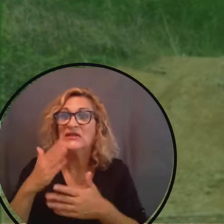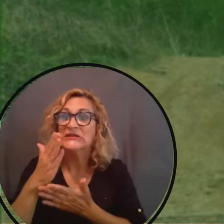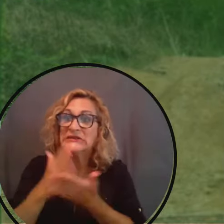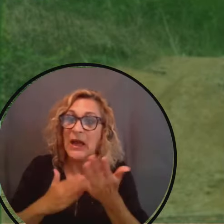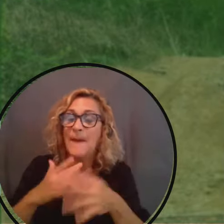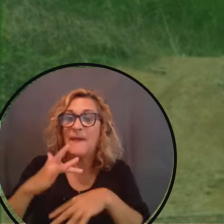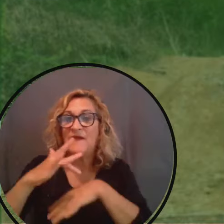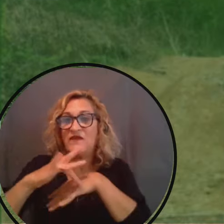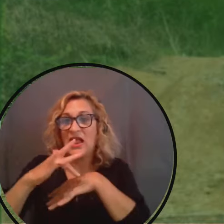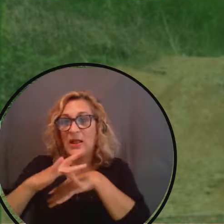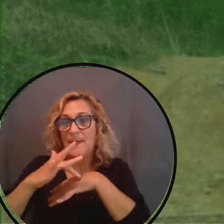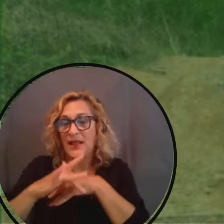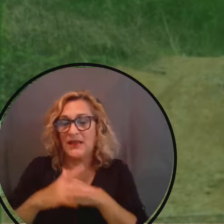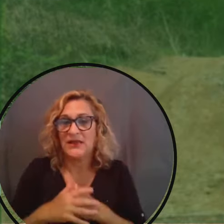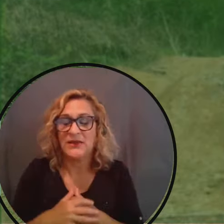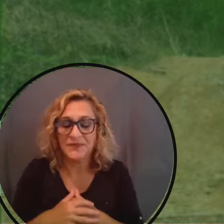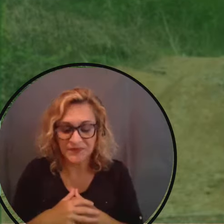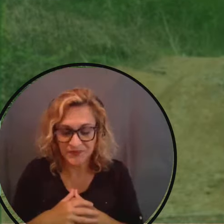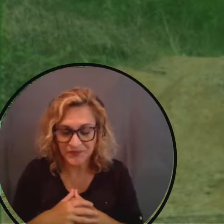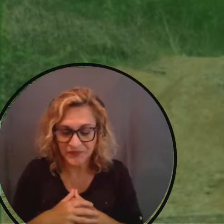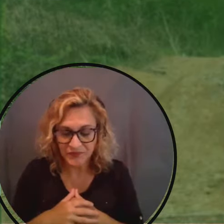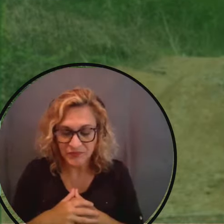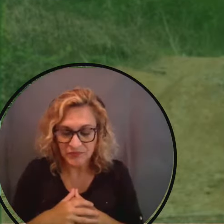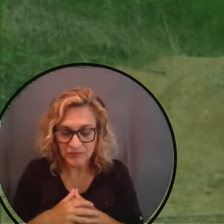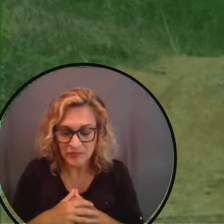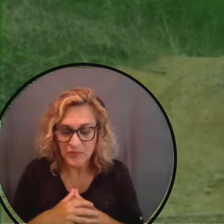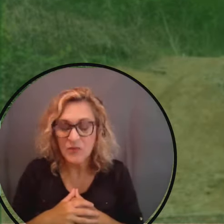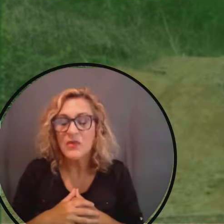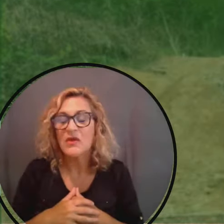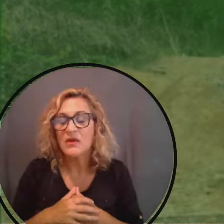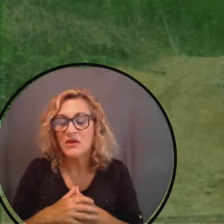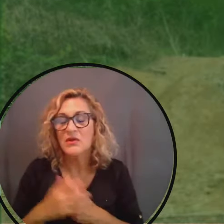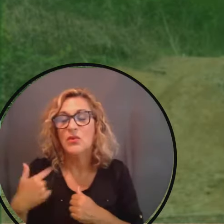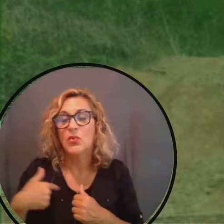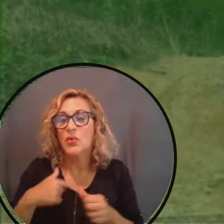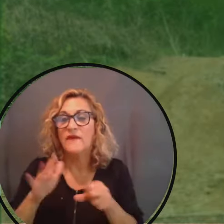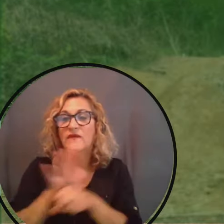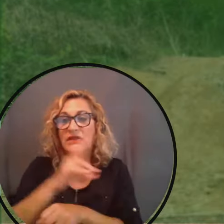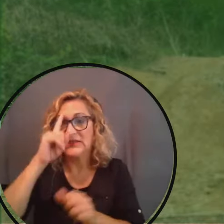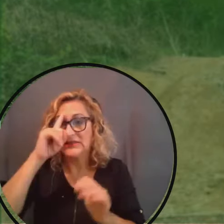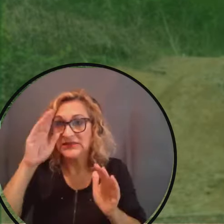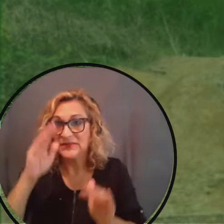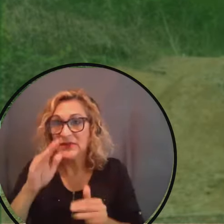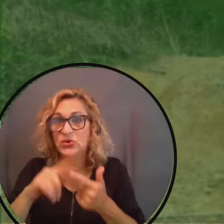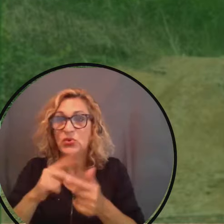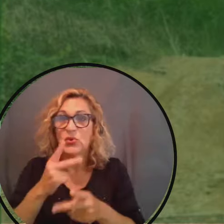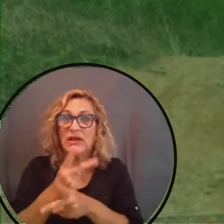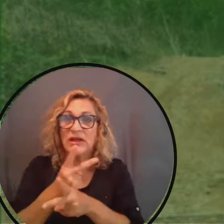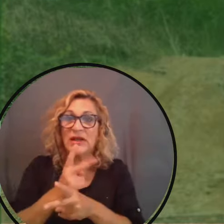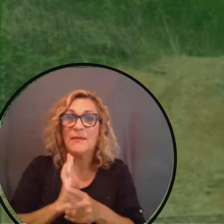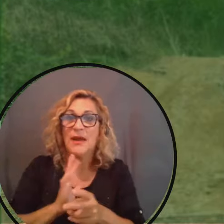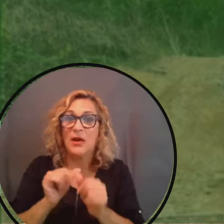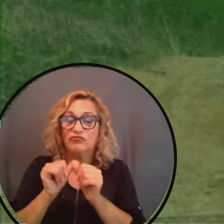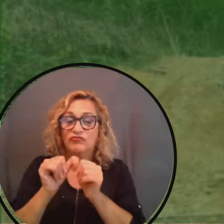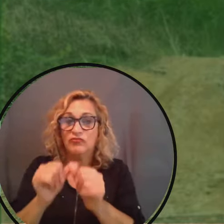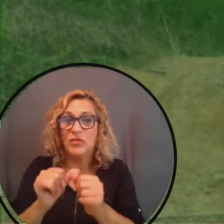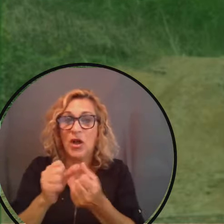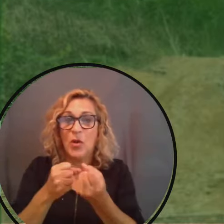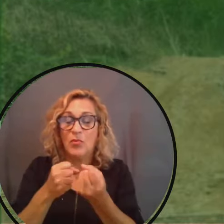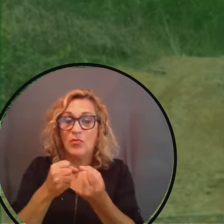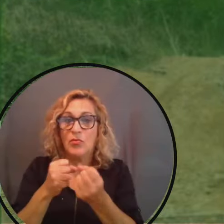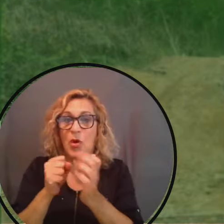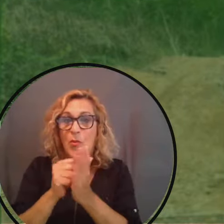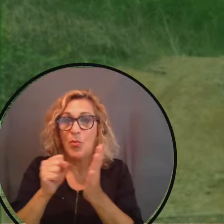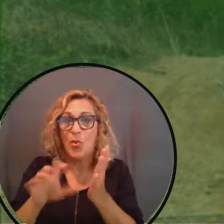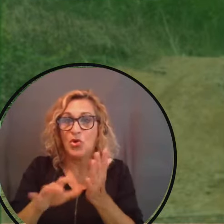care. We were fully expecting that we were going to continue our abortion fund, but it was going to shift in